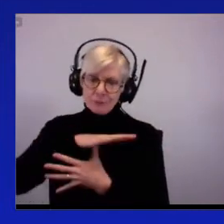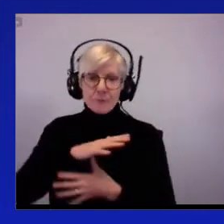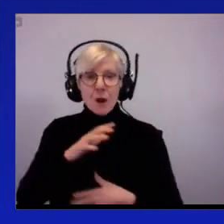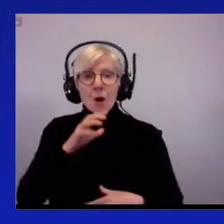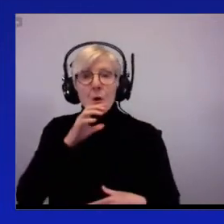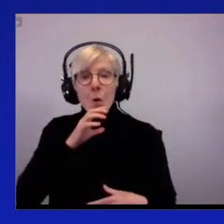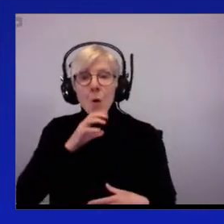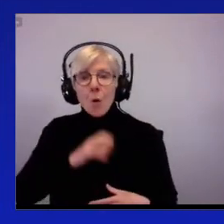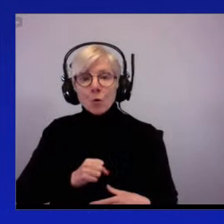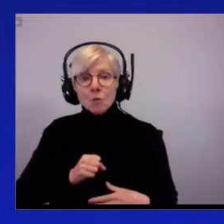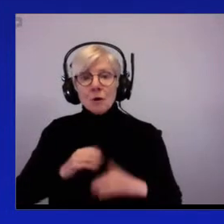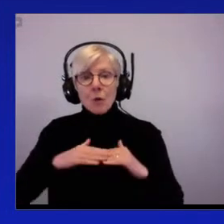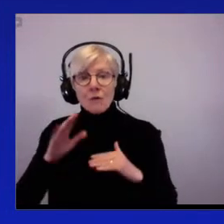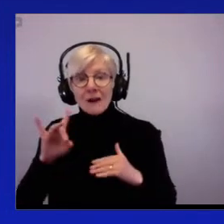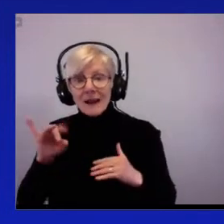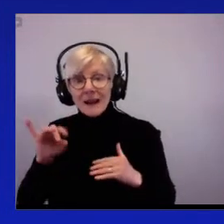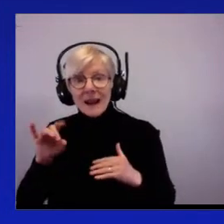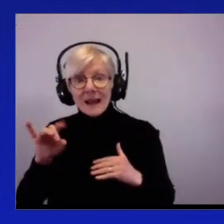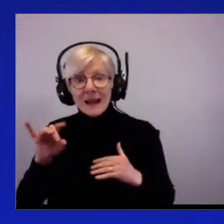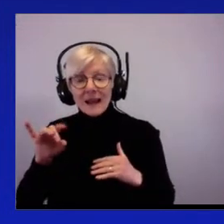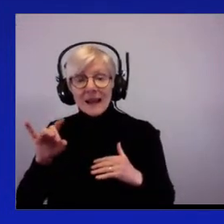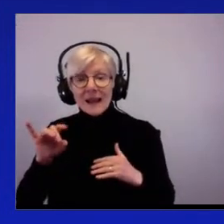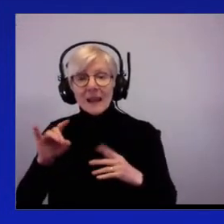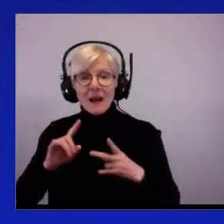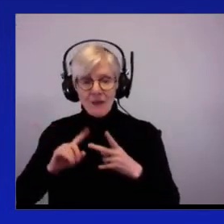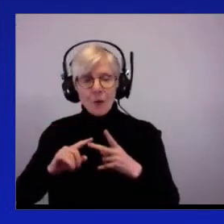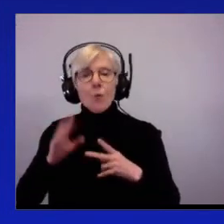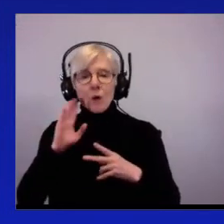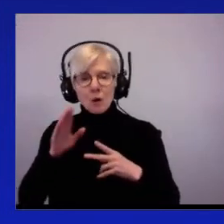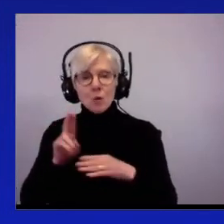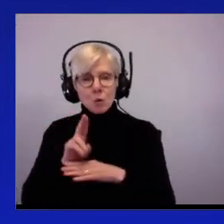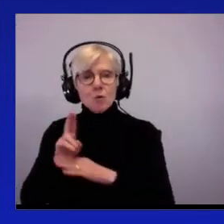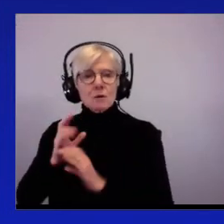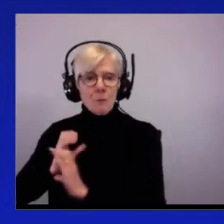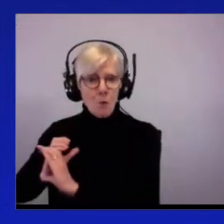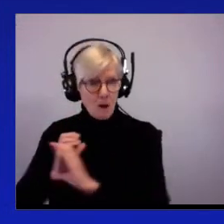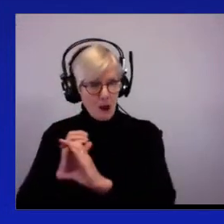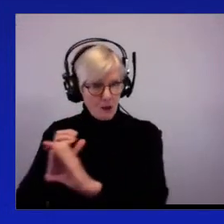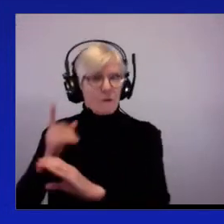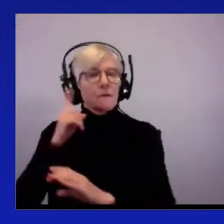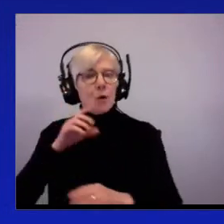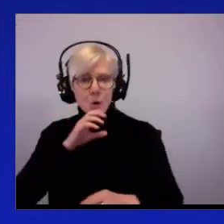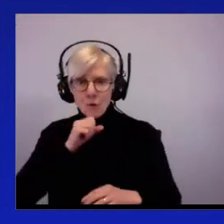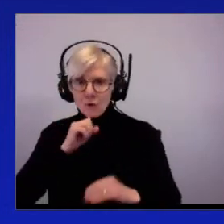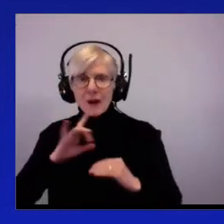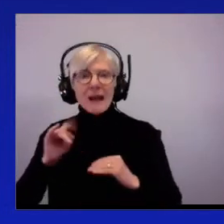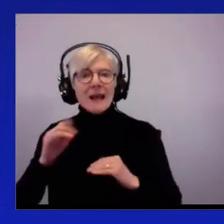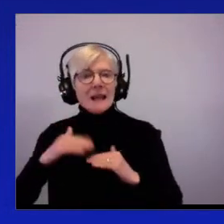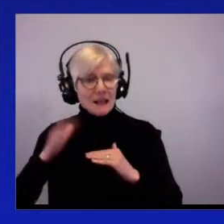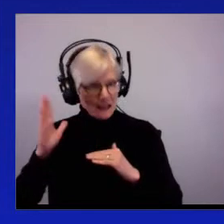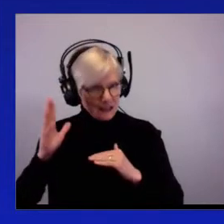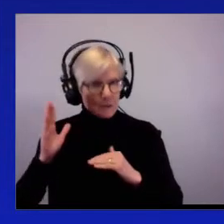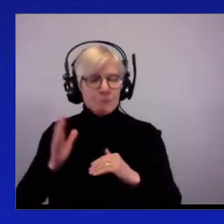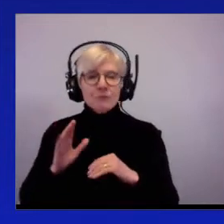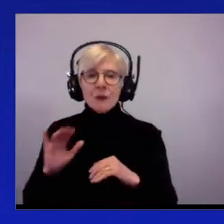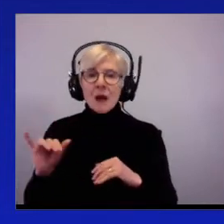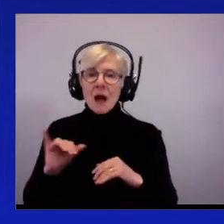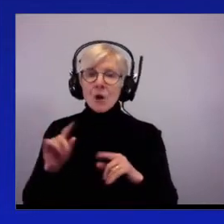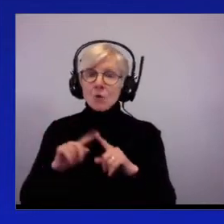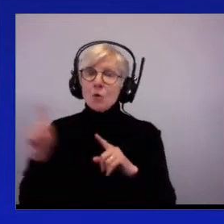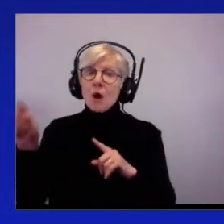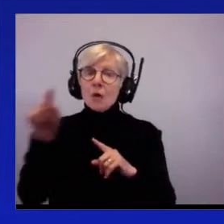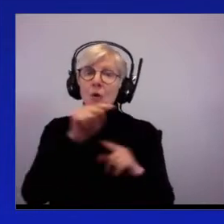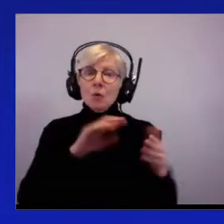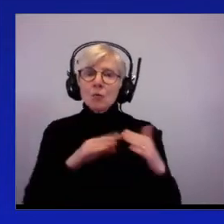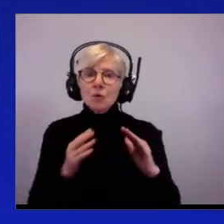and over, and then they're going to do tranches as we go along. We're going to use mobile strategies for them, so we'll be able to target them. But yeah, that's something we are